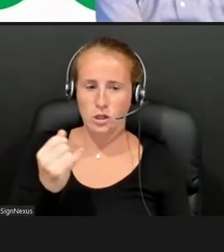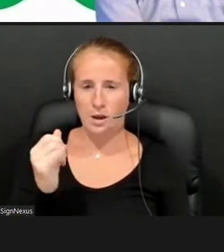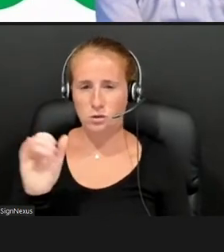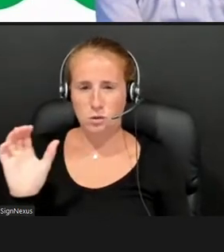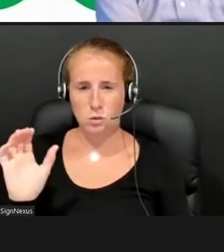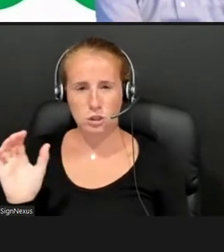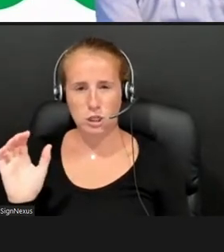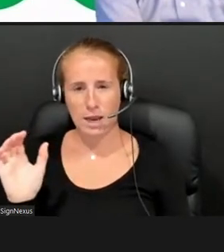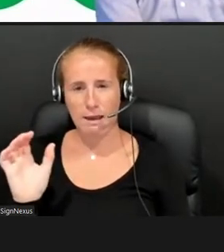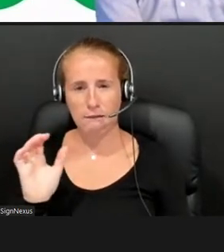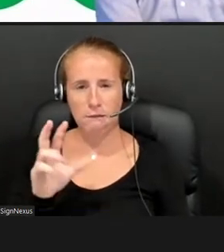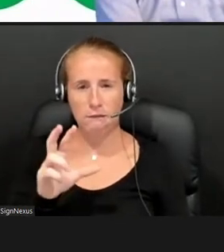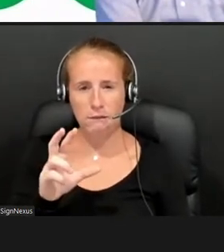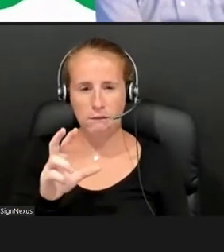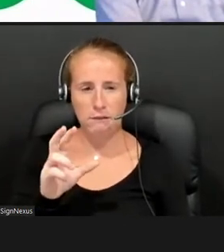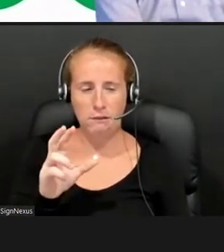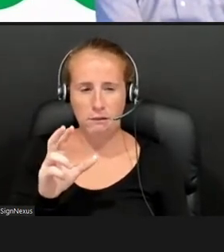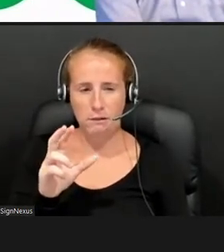30d